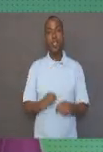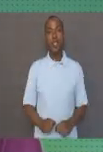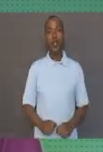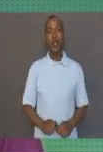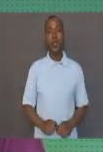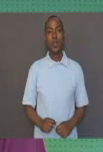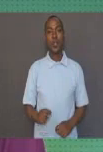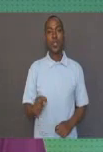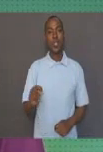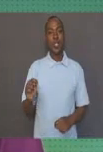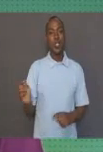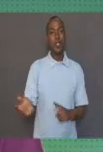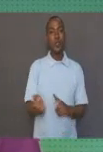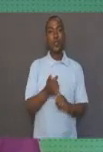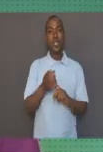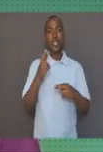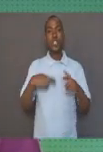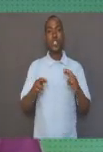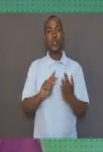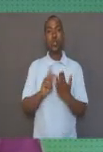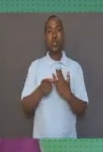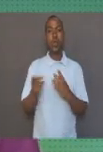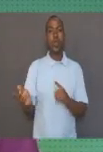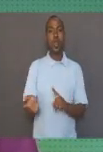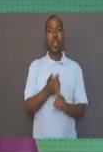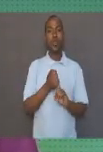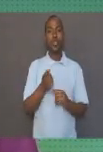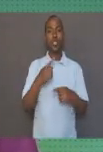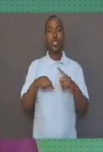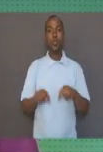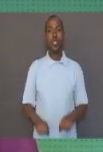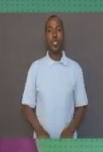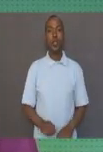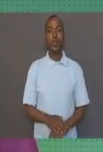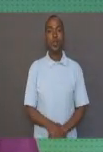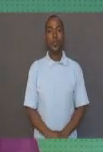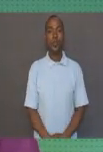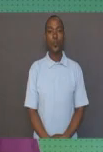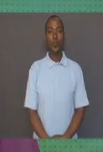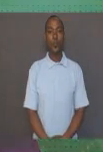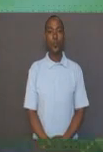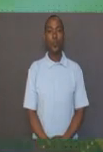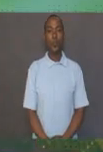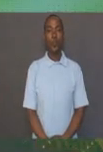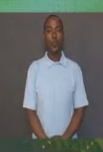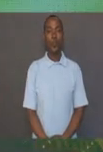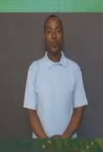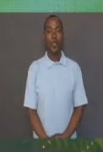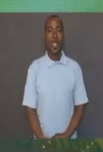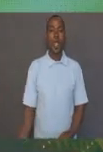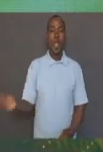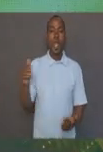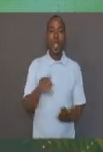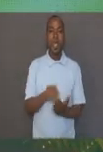take part in the research programs offered at the organizations. Also,